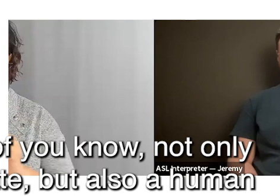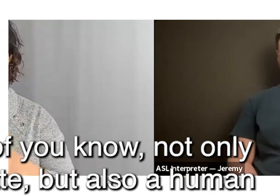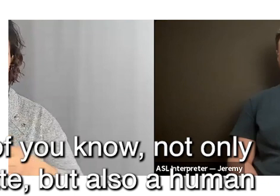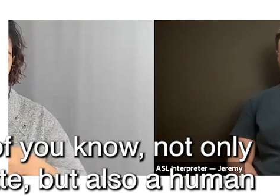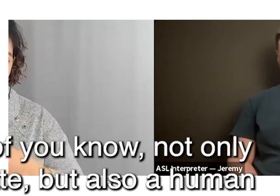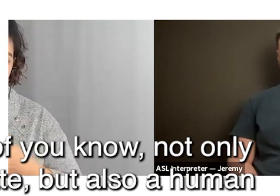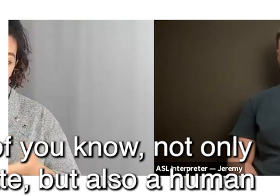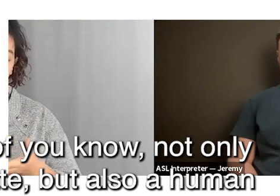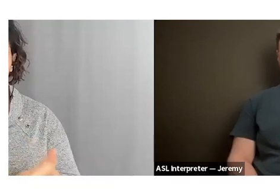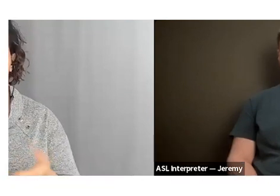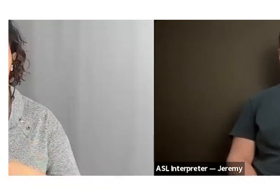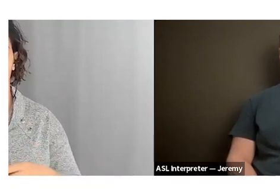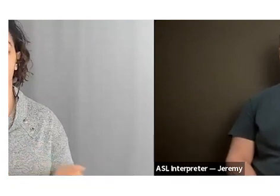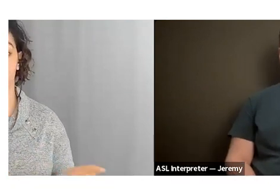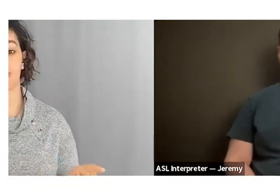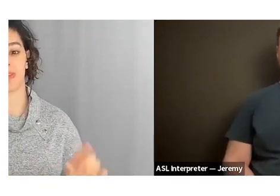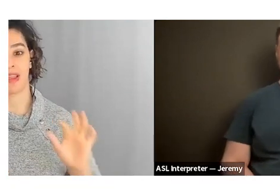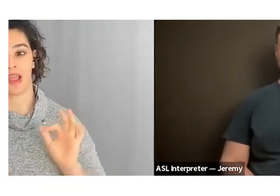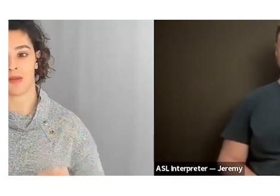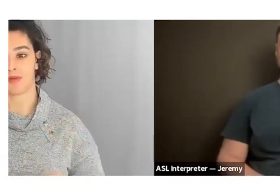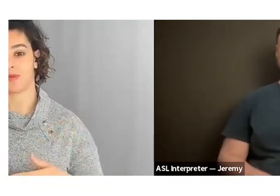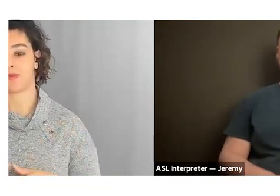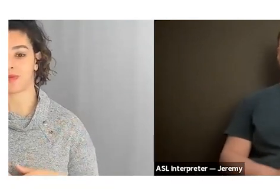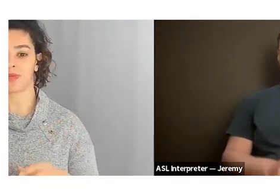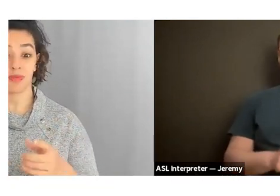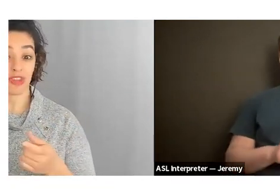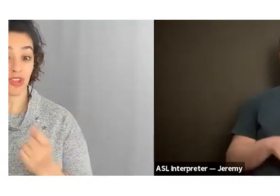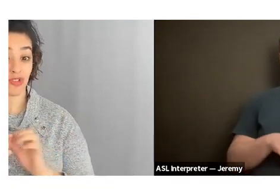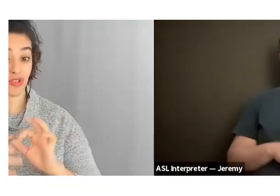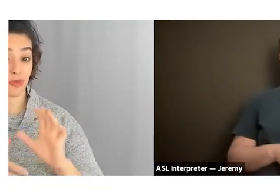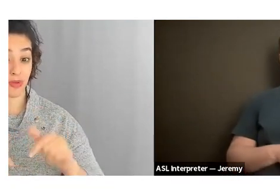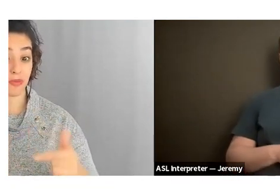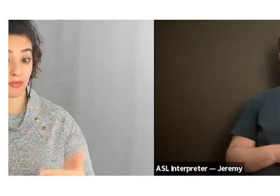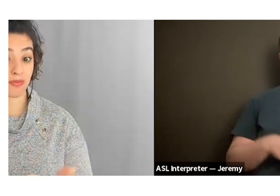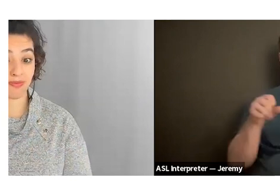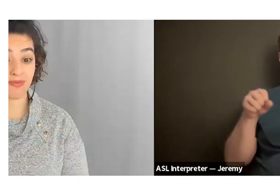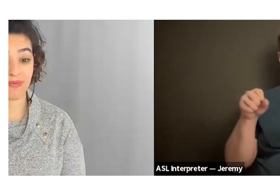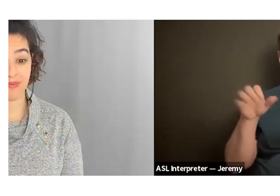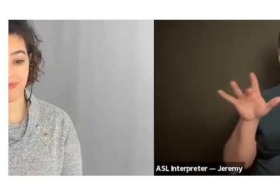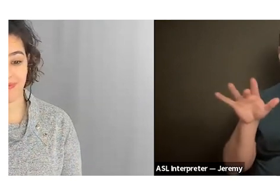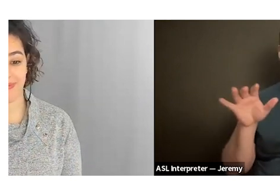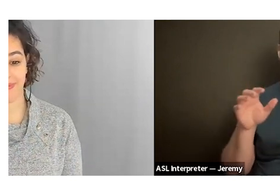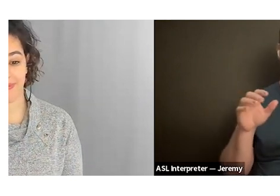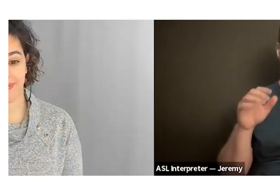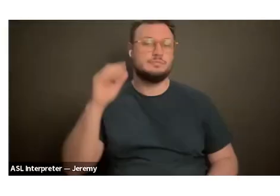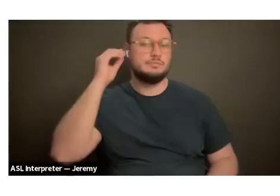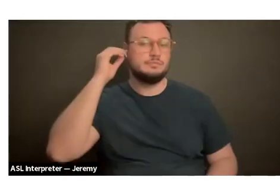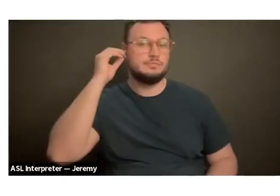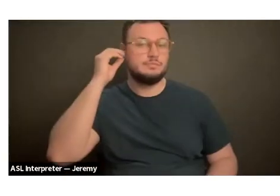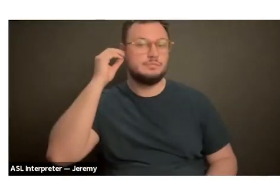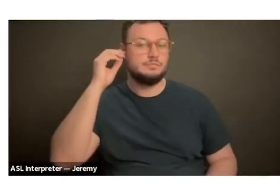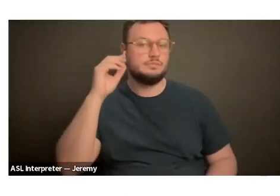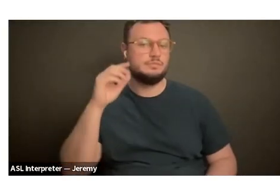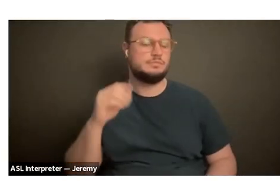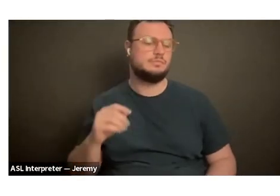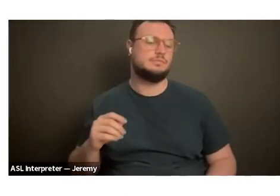So I wanted to echo that with you. Absolutely. And I want to give you a bit more on because that's absolutely